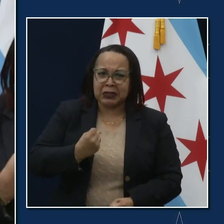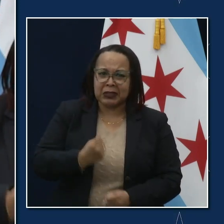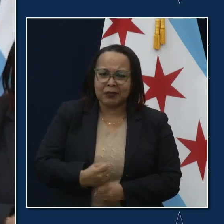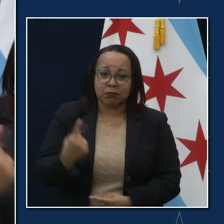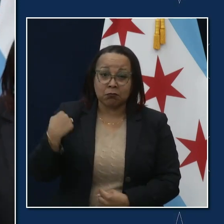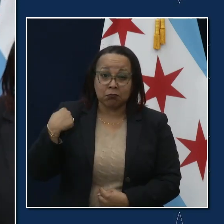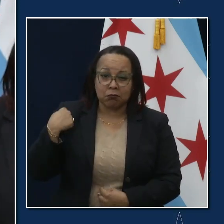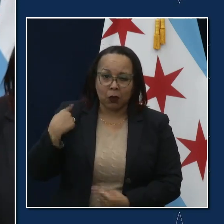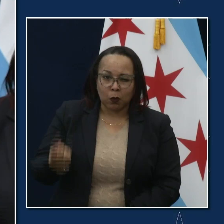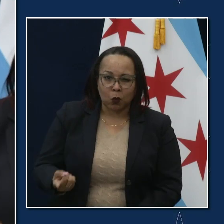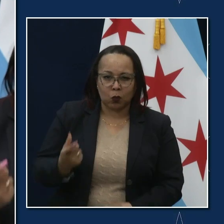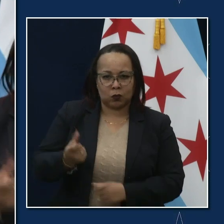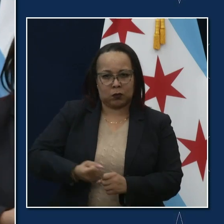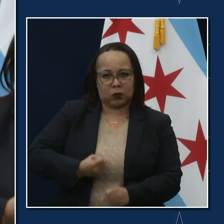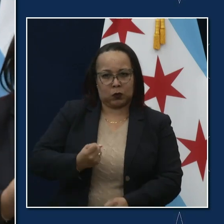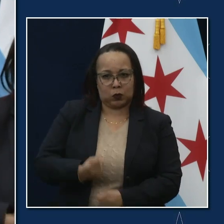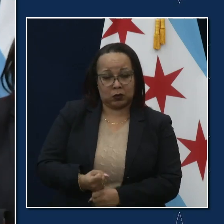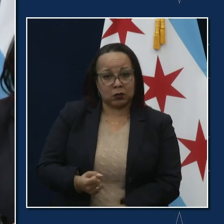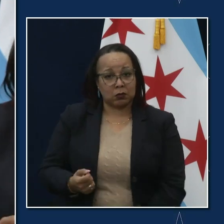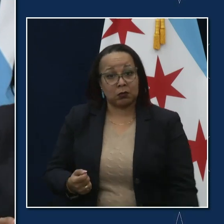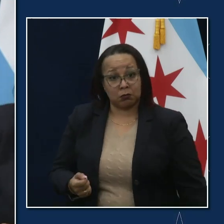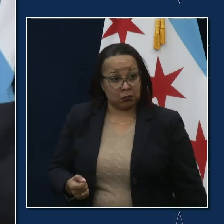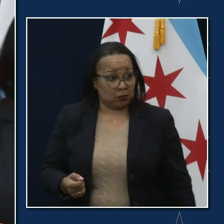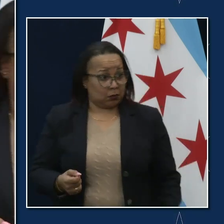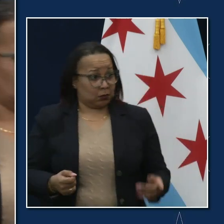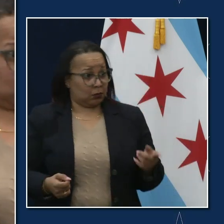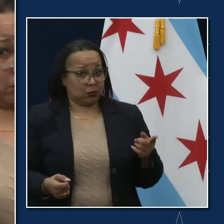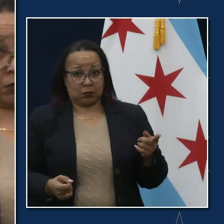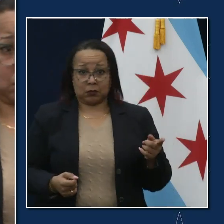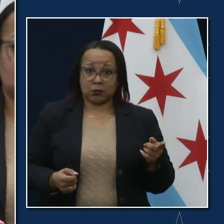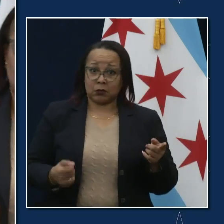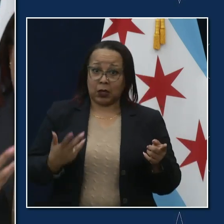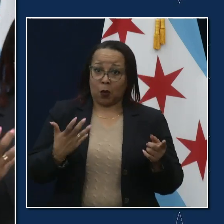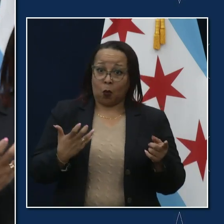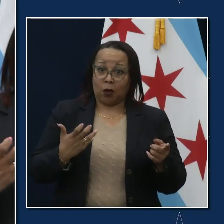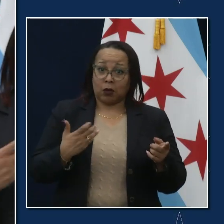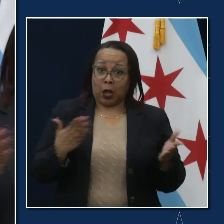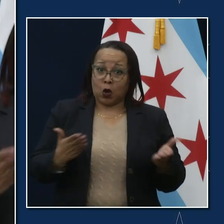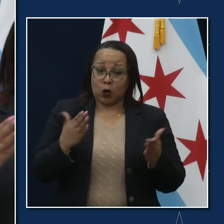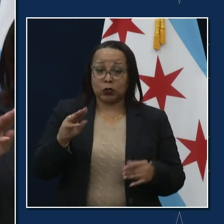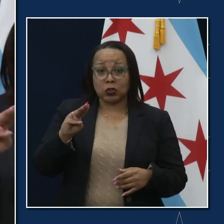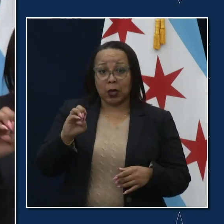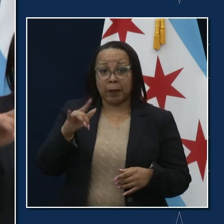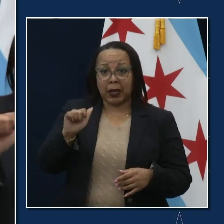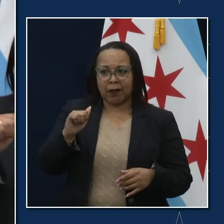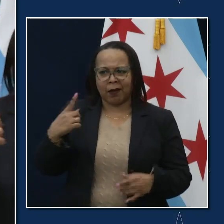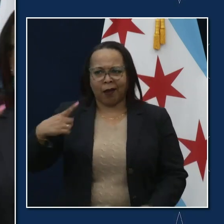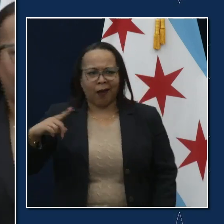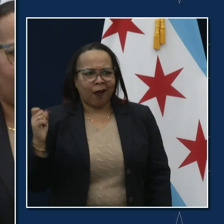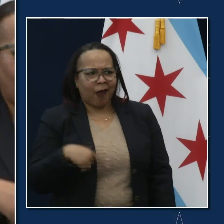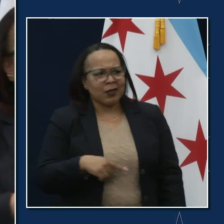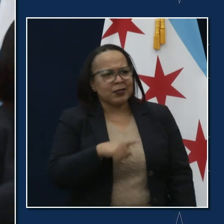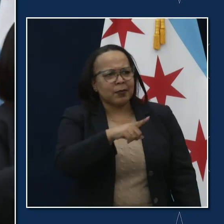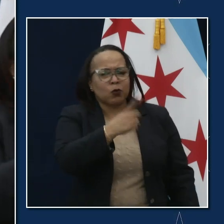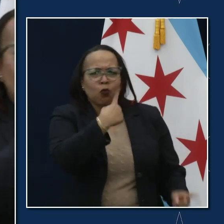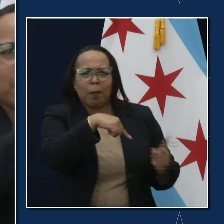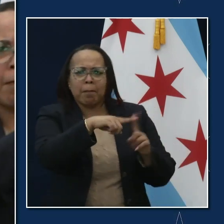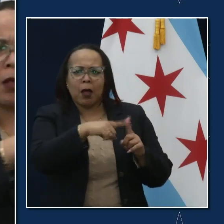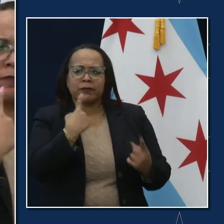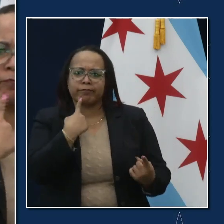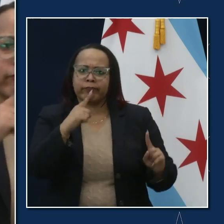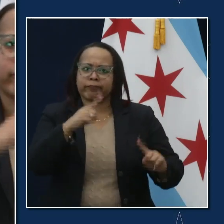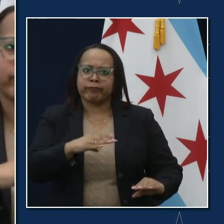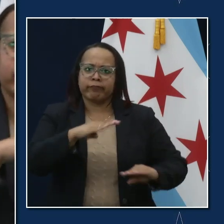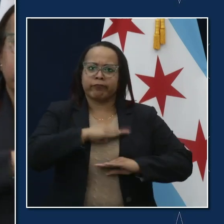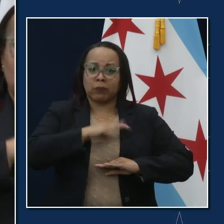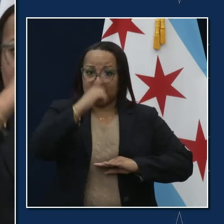decades and decades. I want them to, and I want, frankly, to urge the media, ask them what their positive accomplishments are